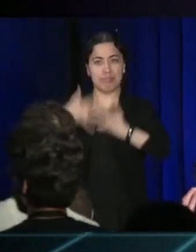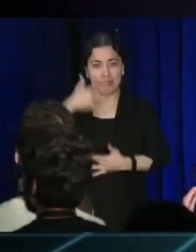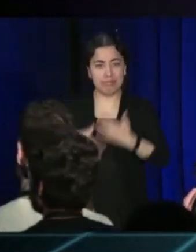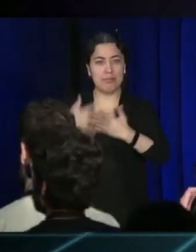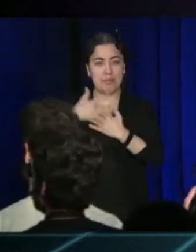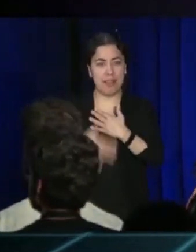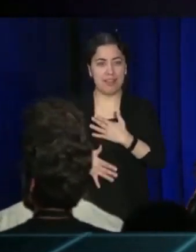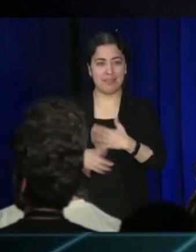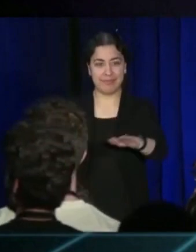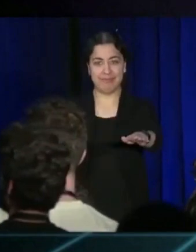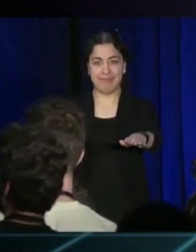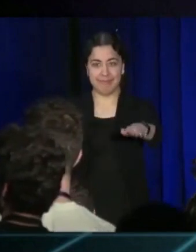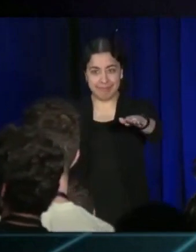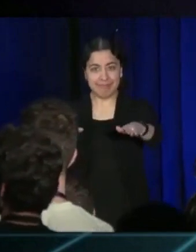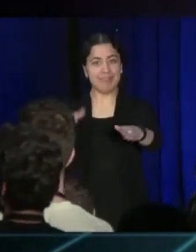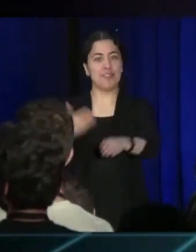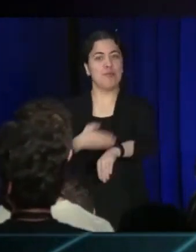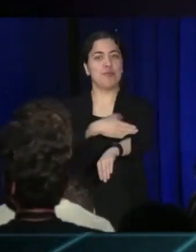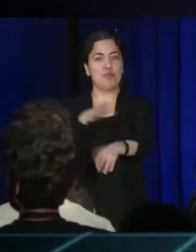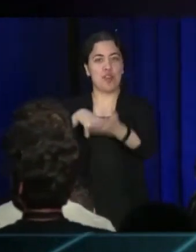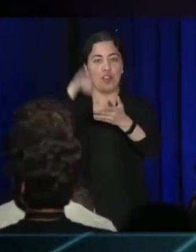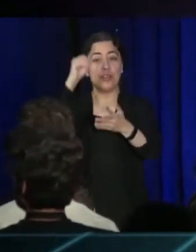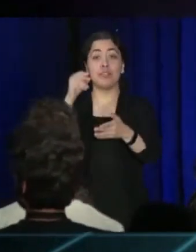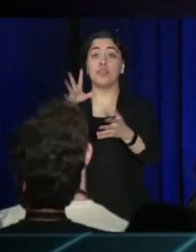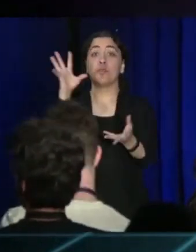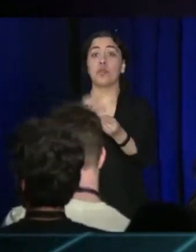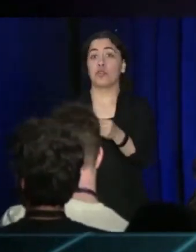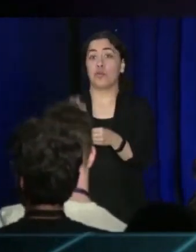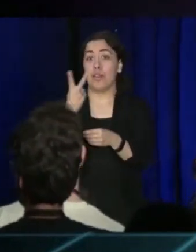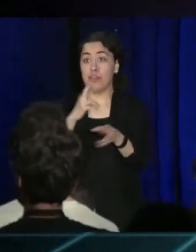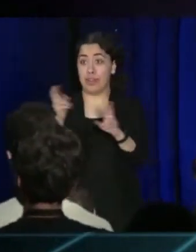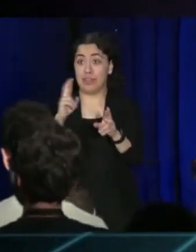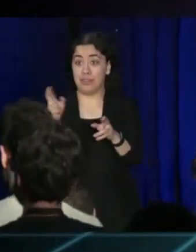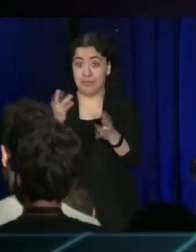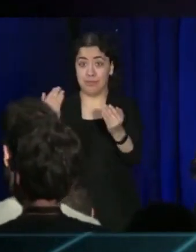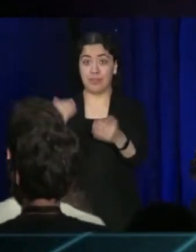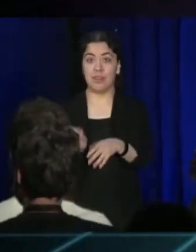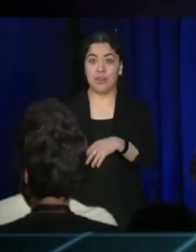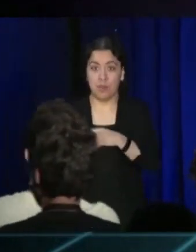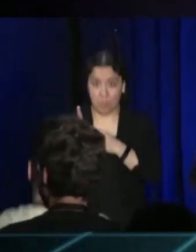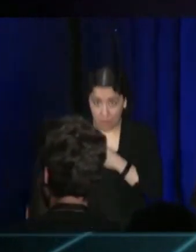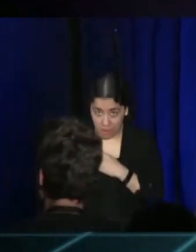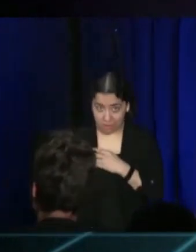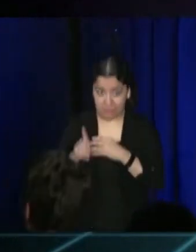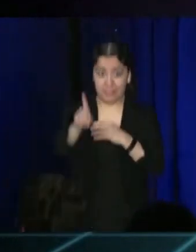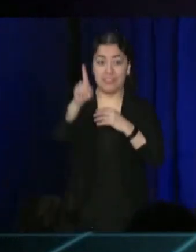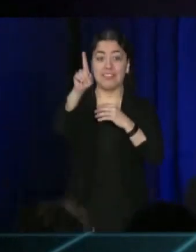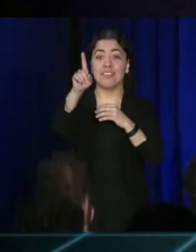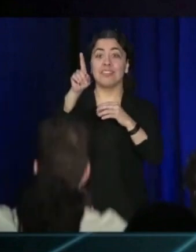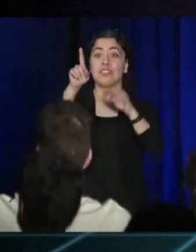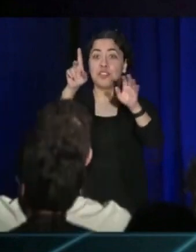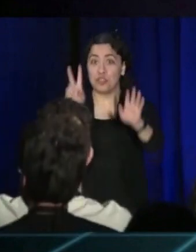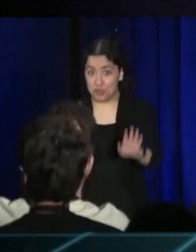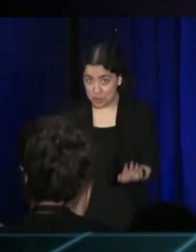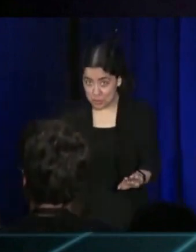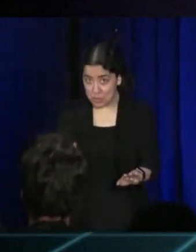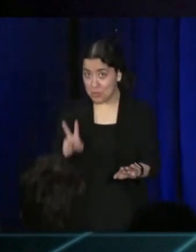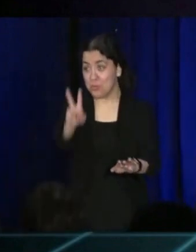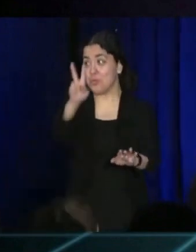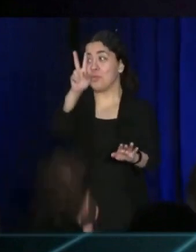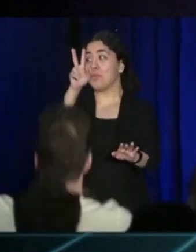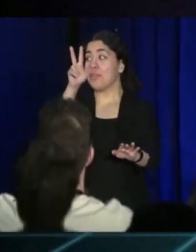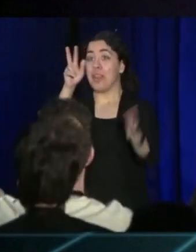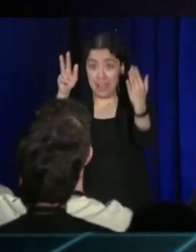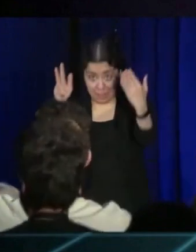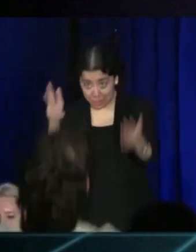It helps you learn better. So we're going to do 12 of these together. Count out loud with me. Ready? 1, 2, yeah, count